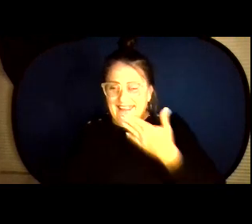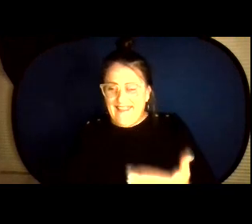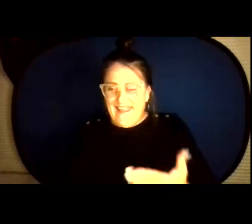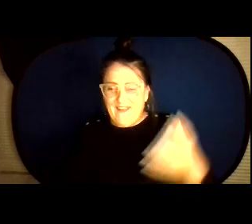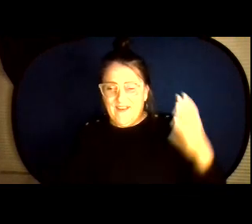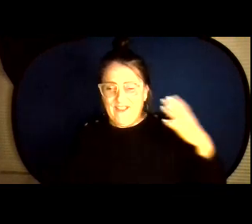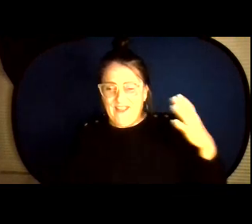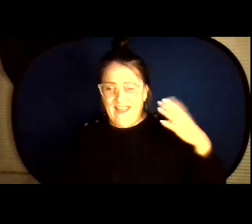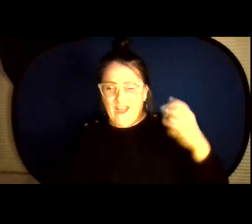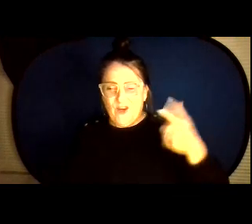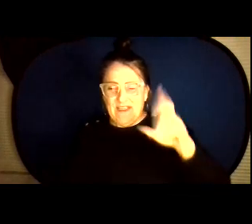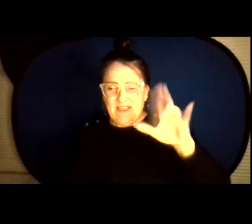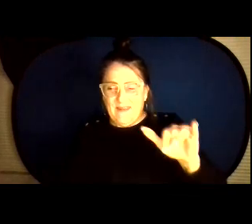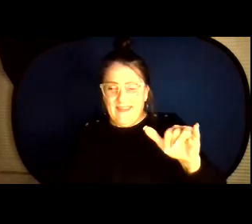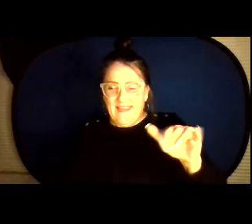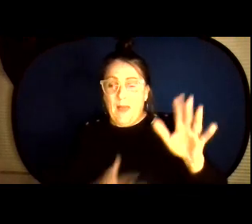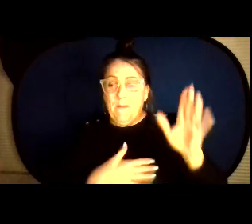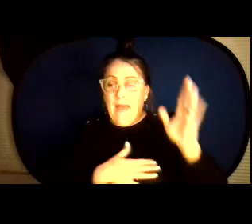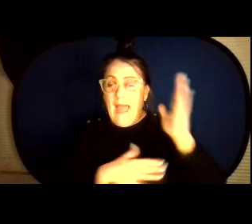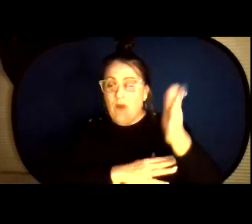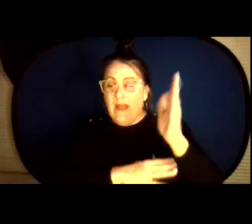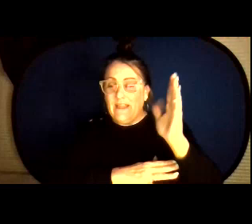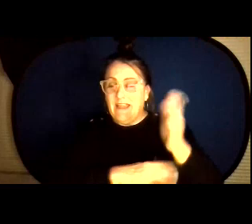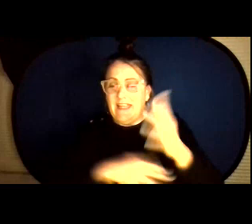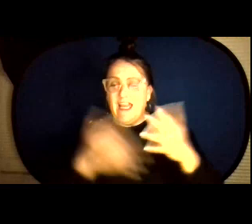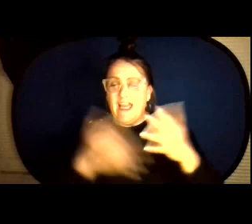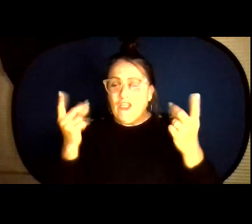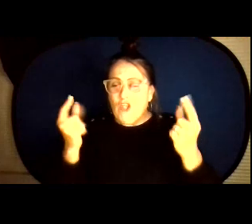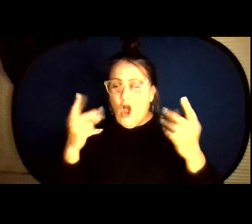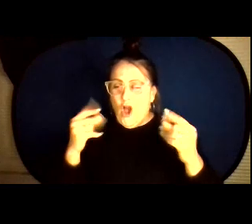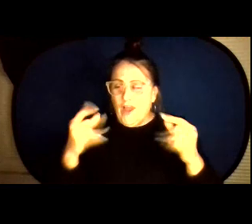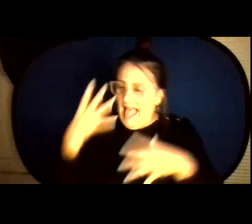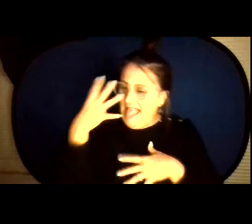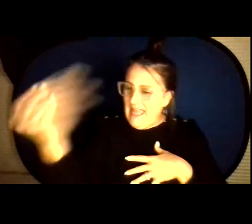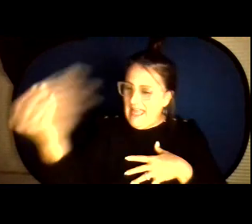best to give my presentation while the dog is exiting the room.